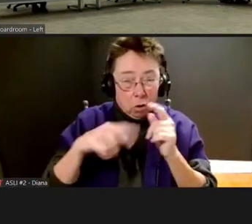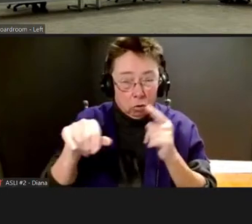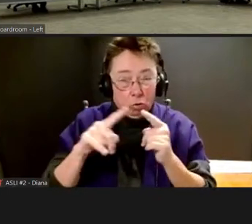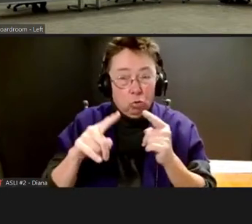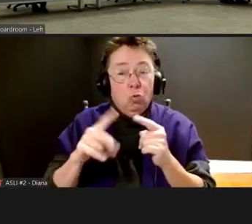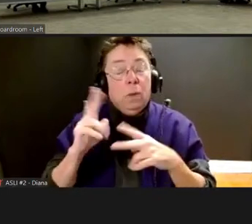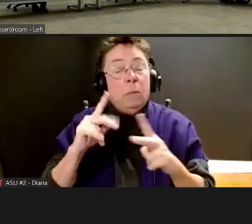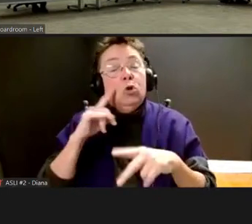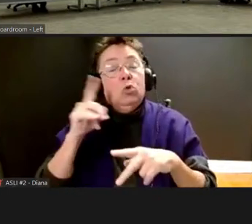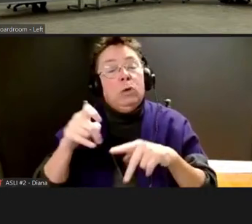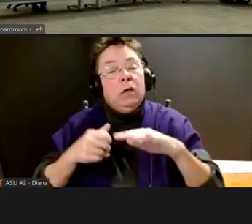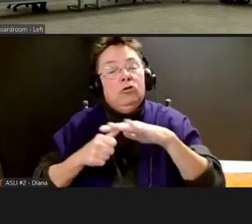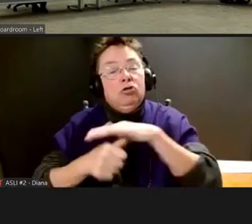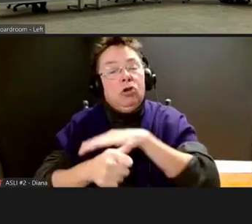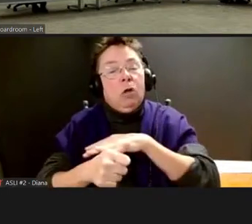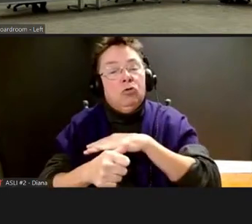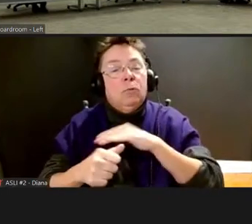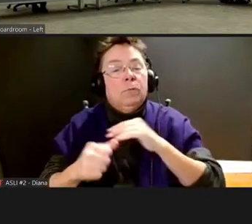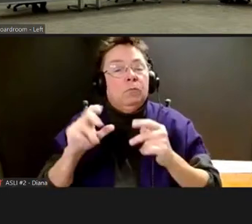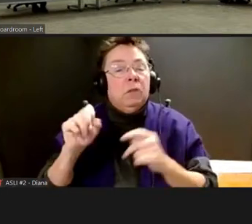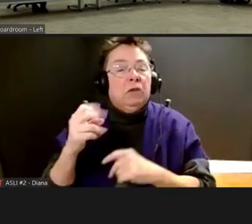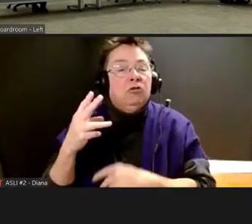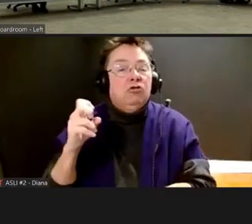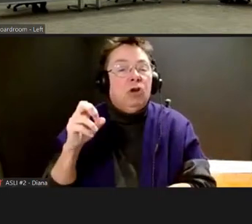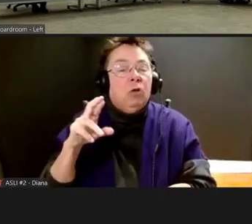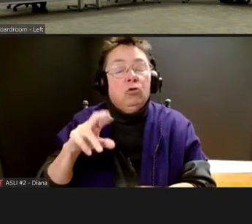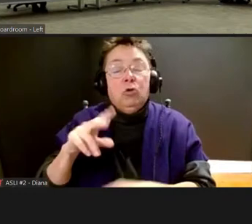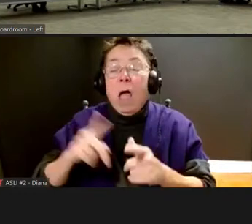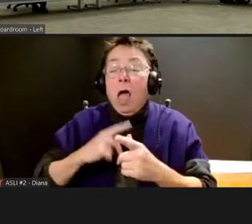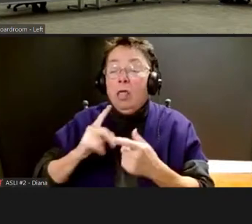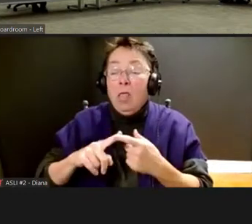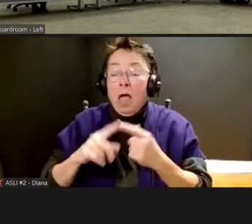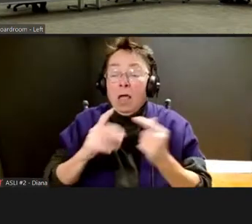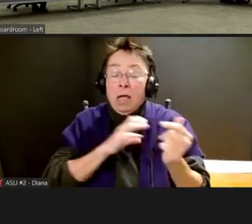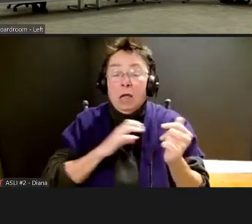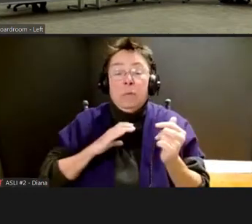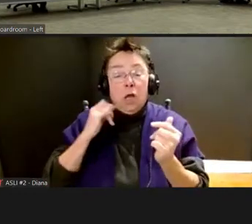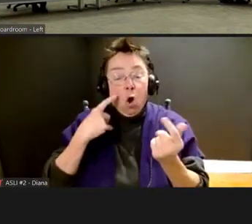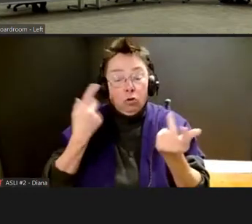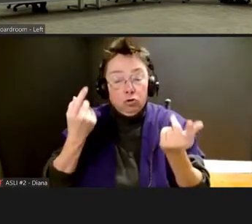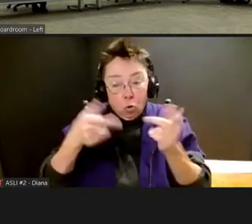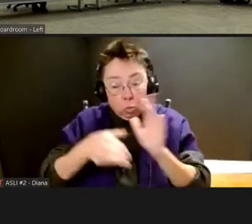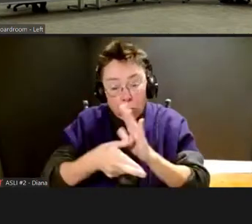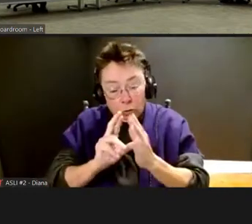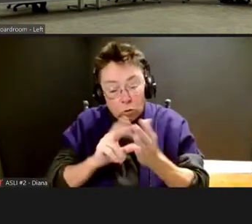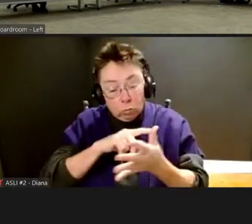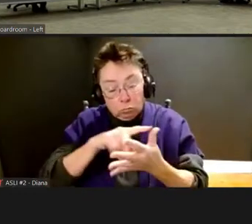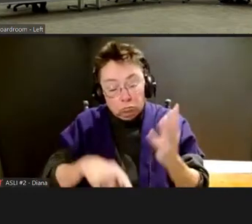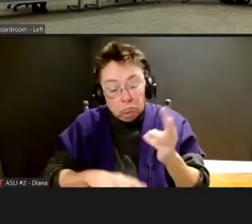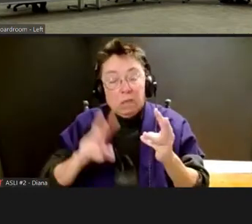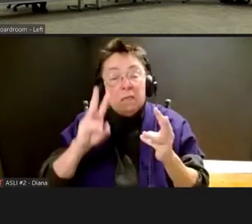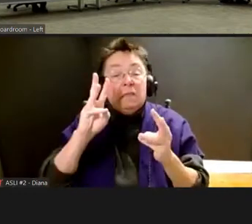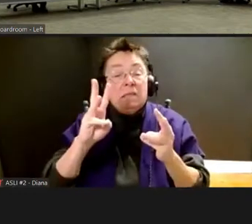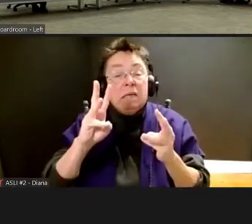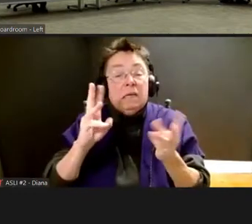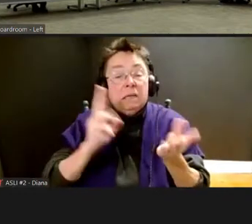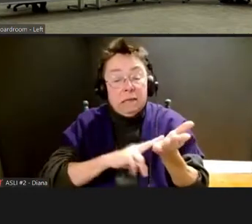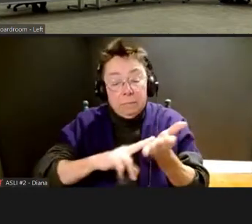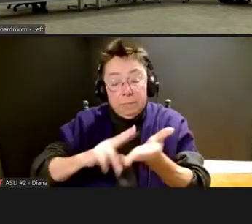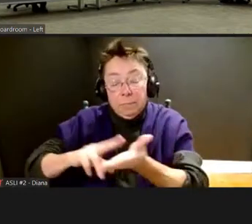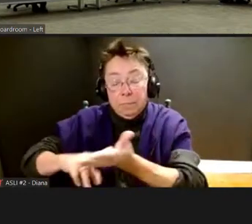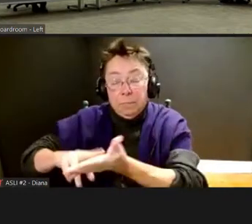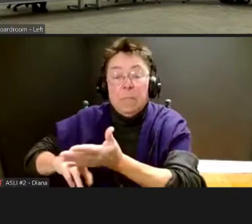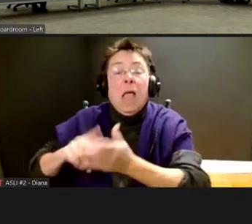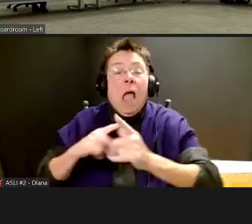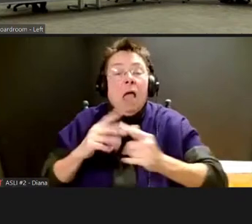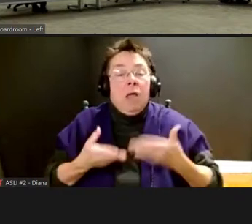shelter. The committee also reviewed 6 contracts. The committee approved and recommend for board